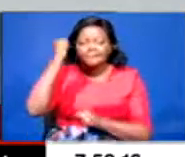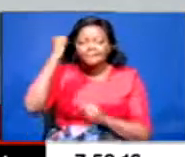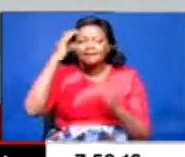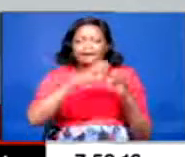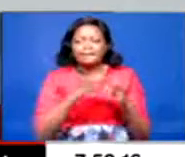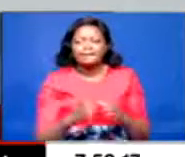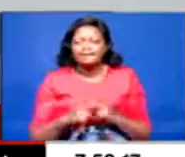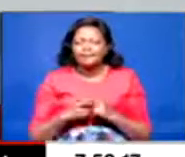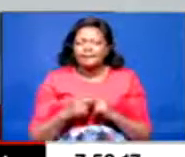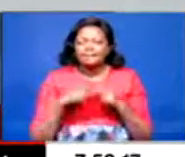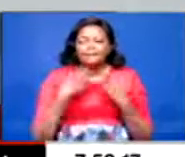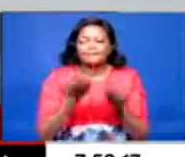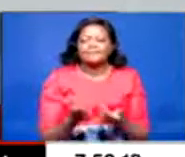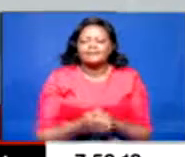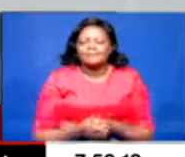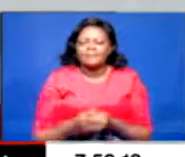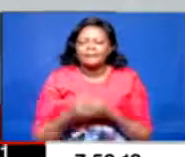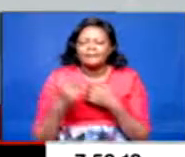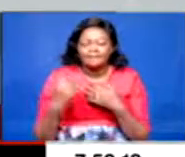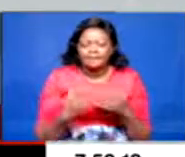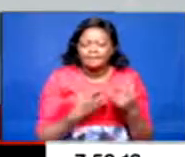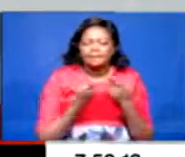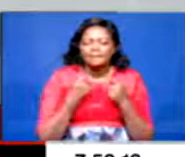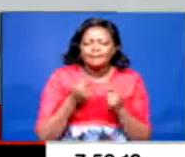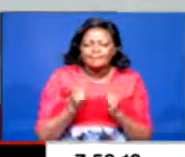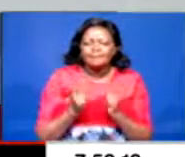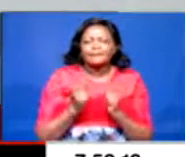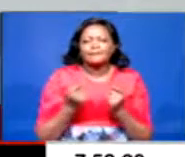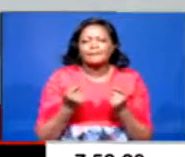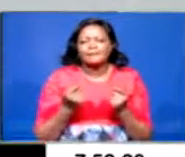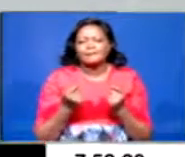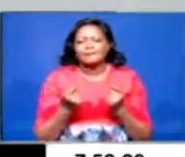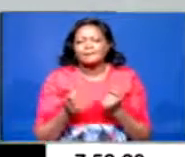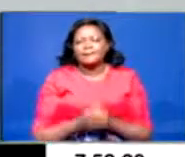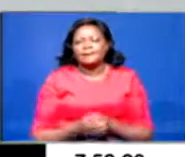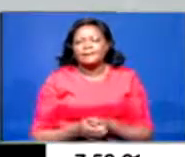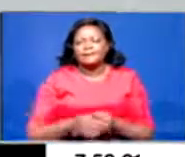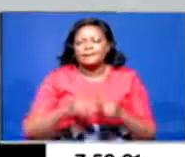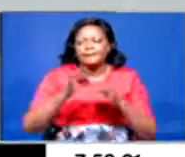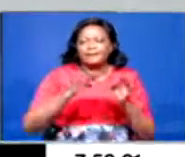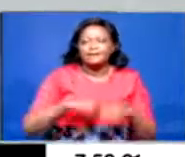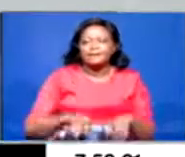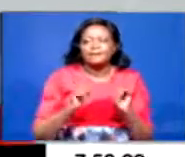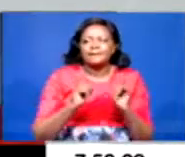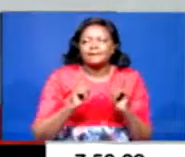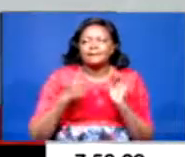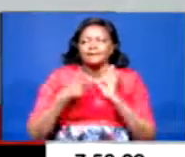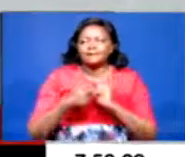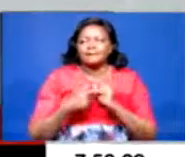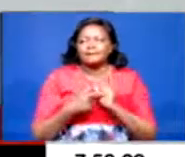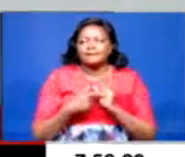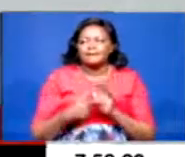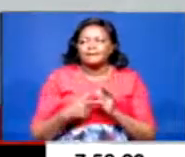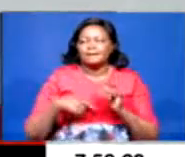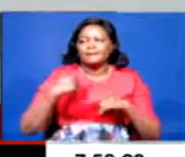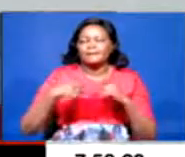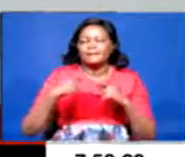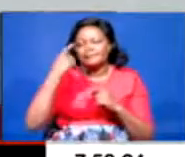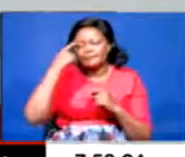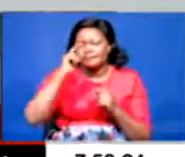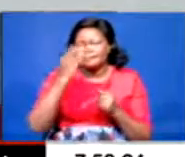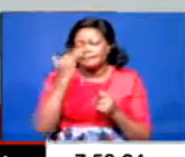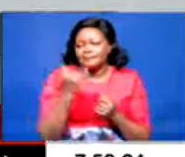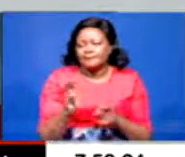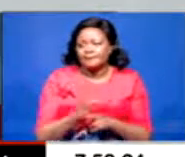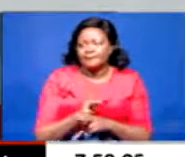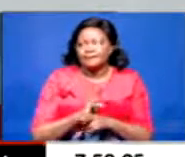of pushback, then you see them trying to come up and sort of explain themselves. So for example, like the process for why we are using the